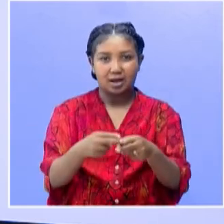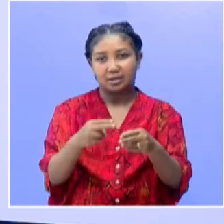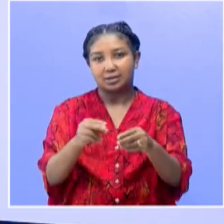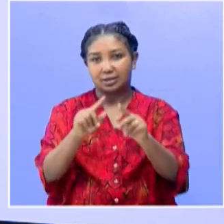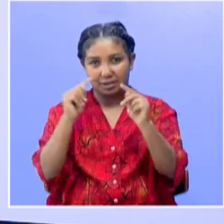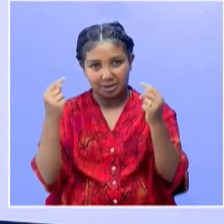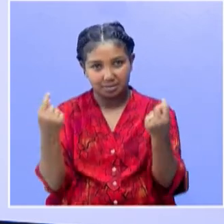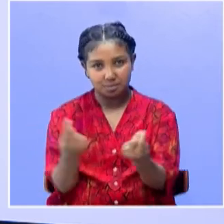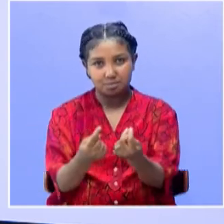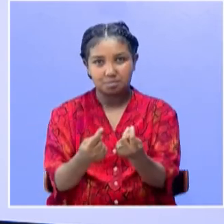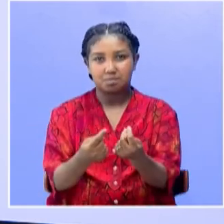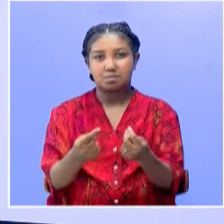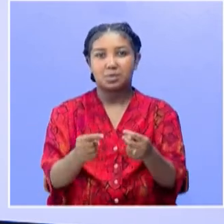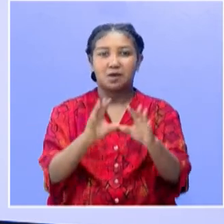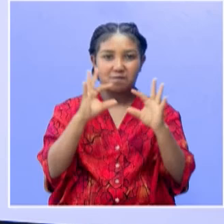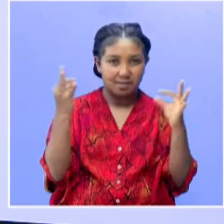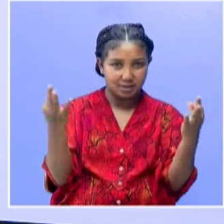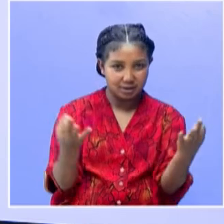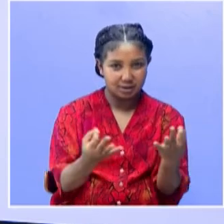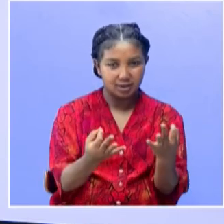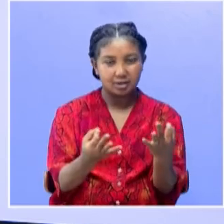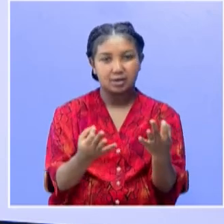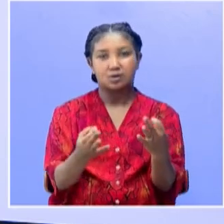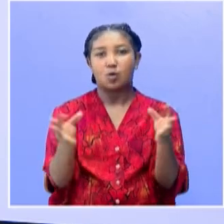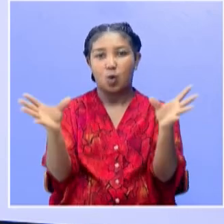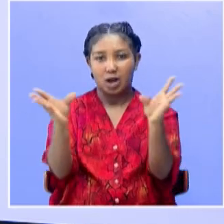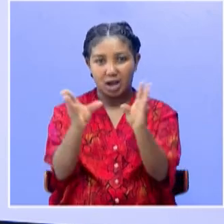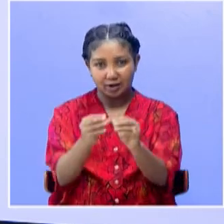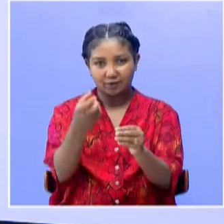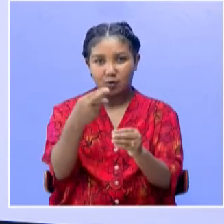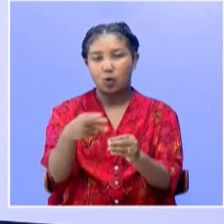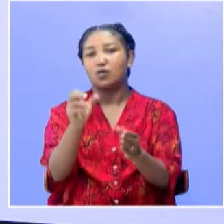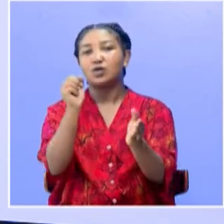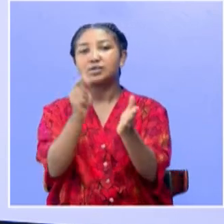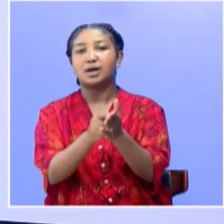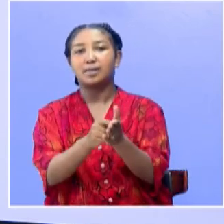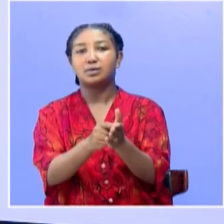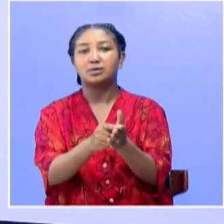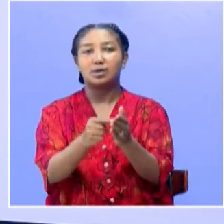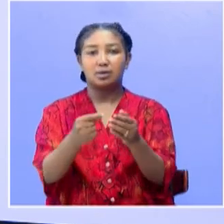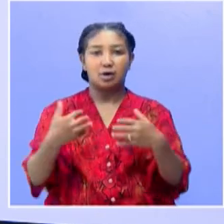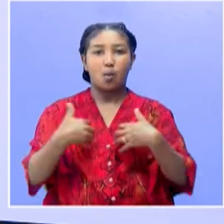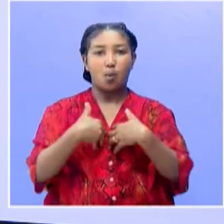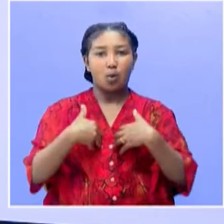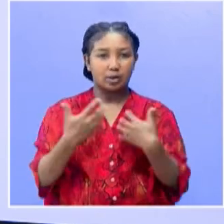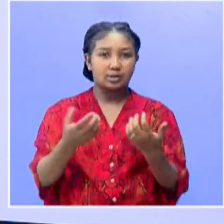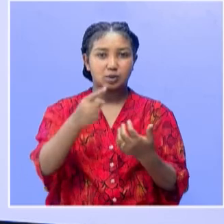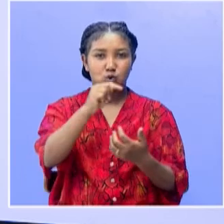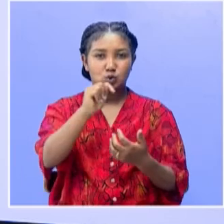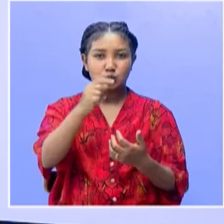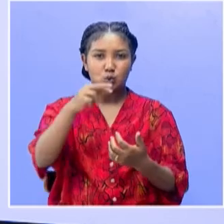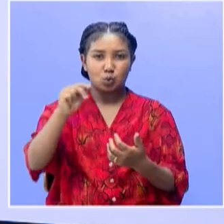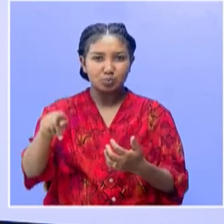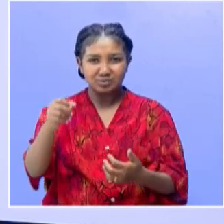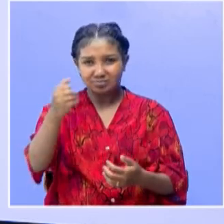team. Yeah? Family, which is collective. Or, for example, for the monkeys, you say troop.